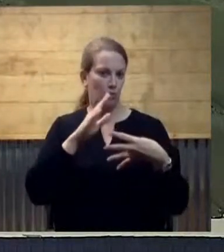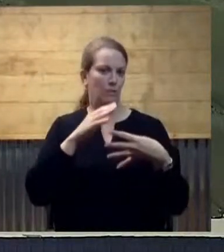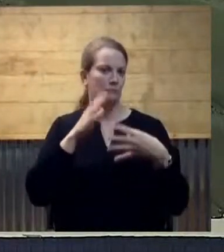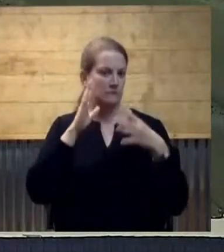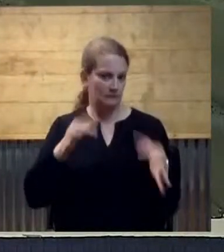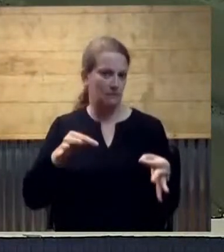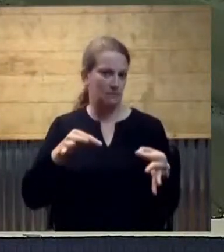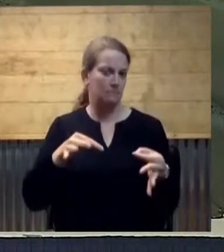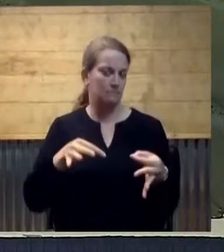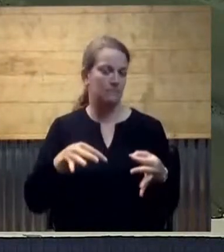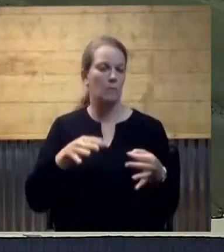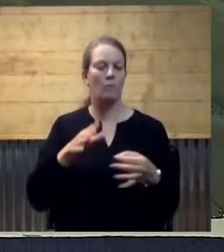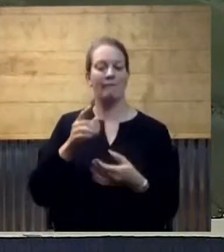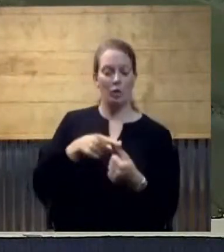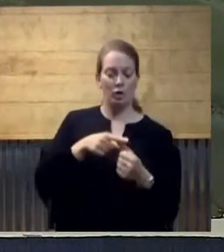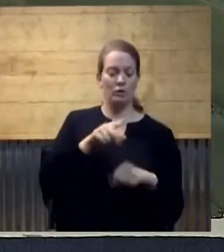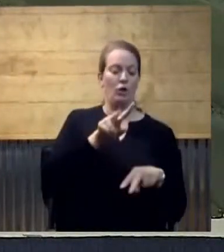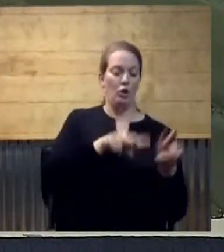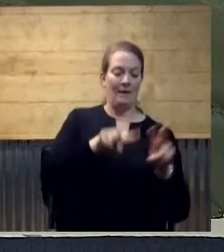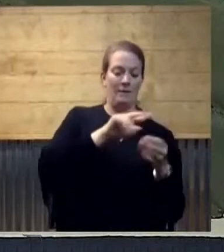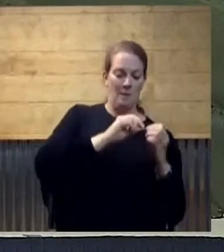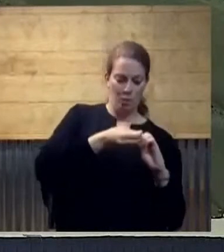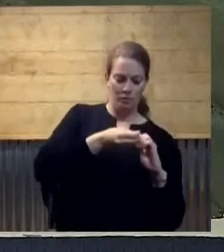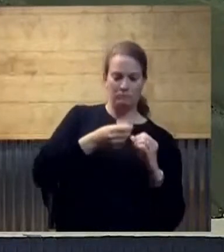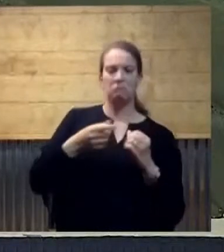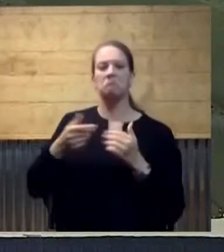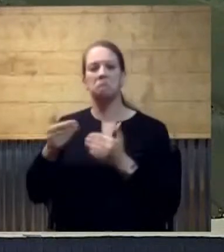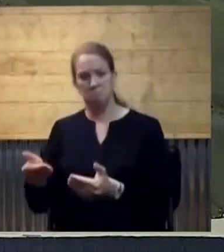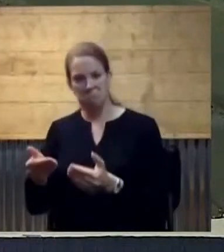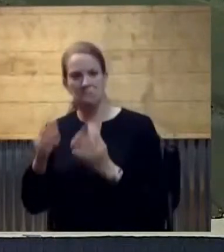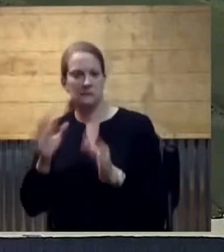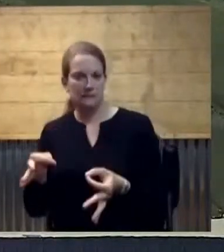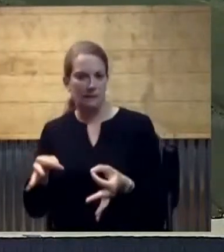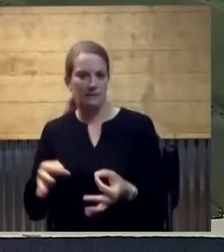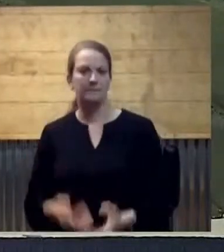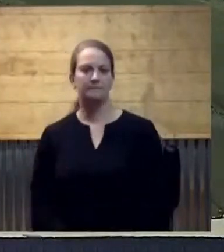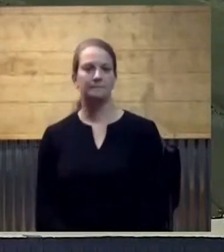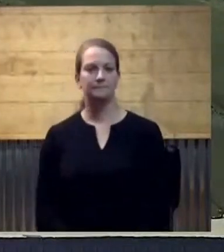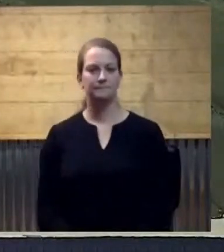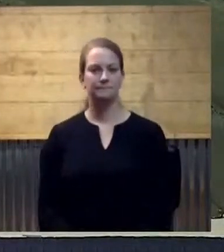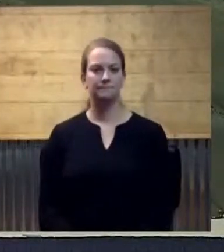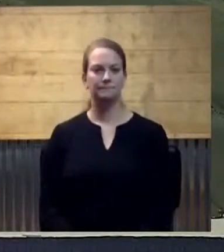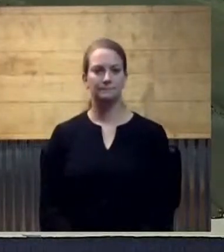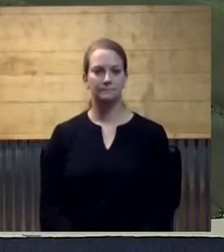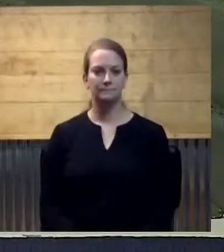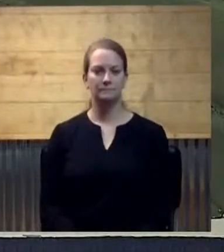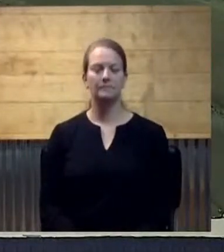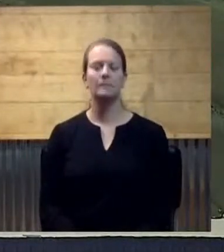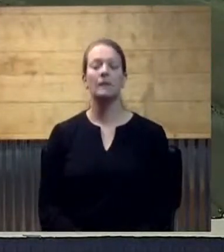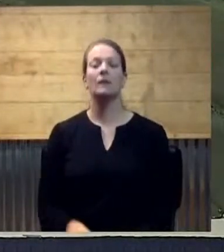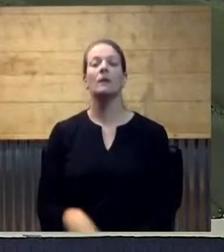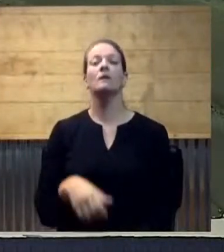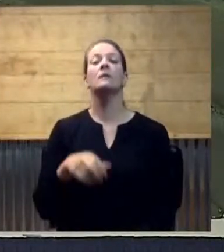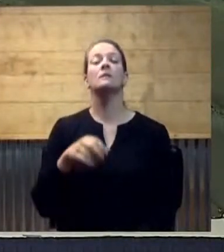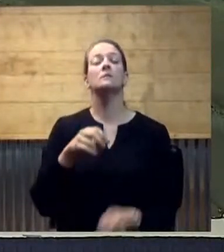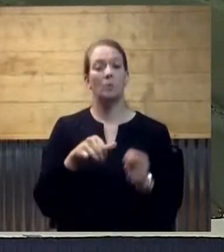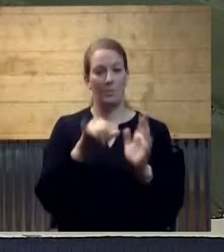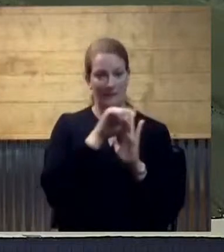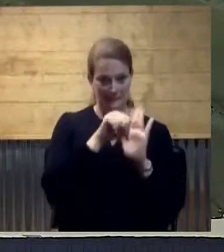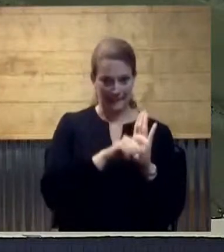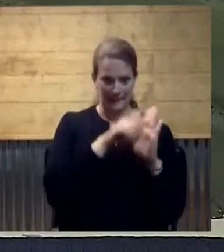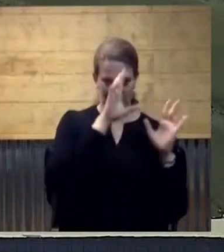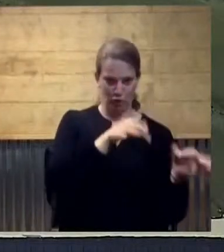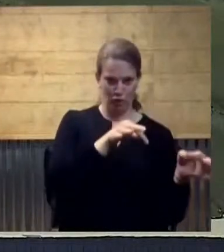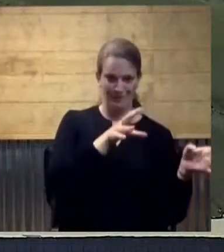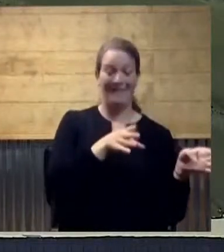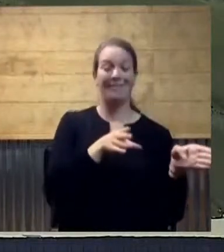numbers. And then you'll make separate decisions on the local plan and